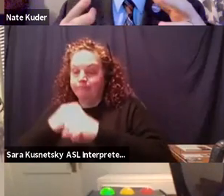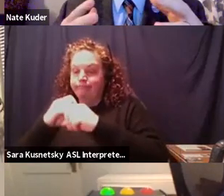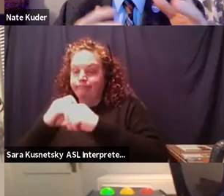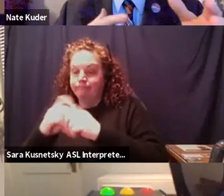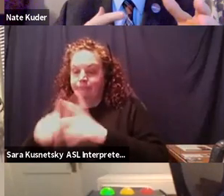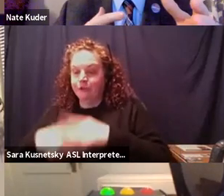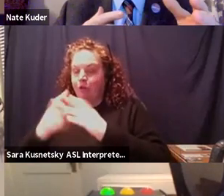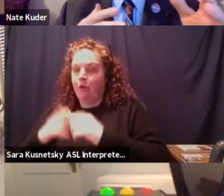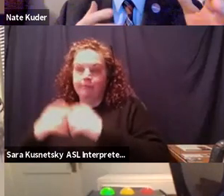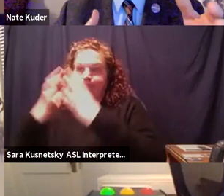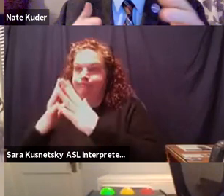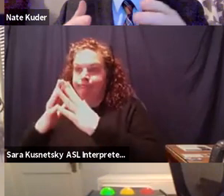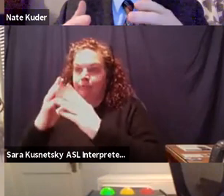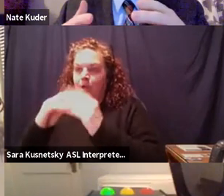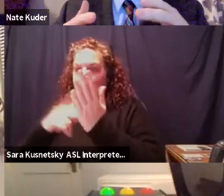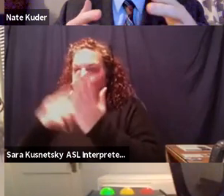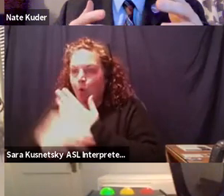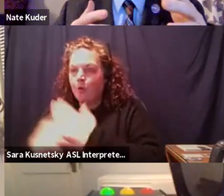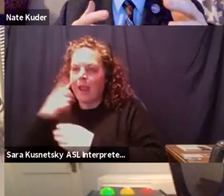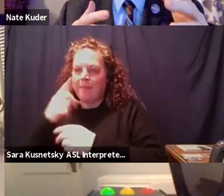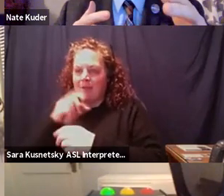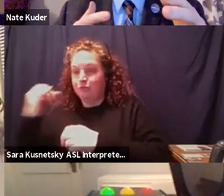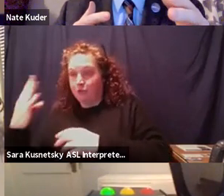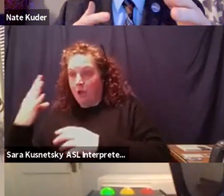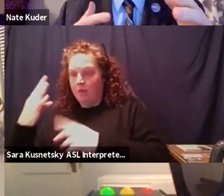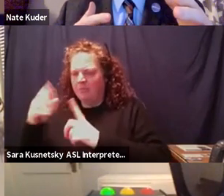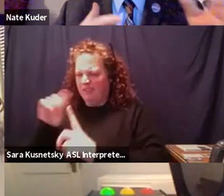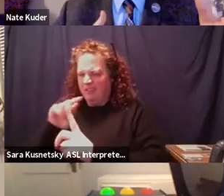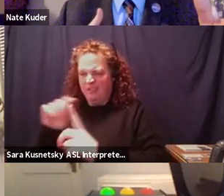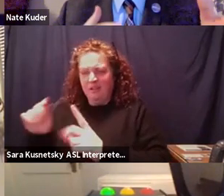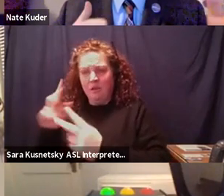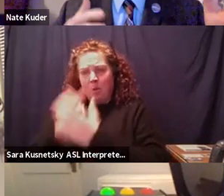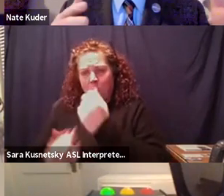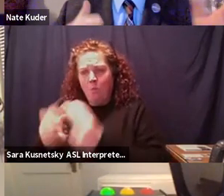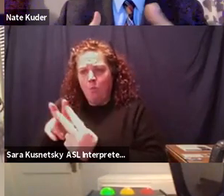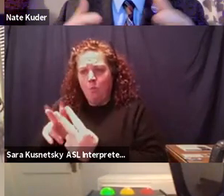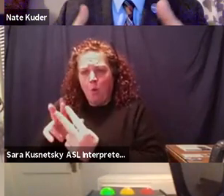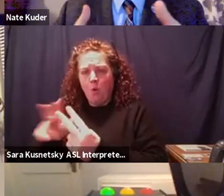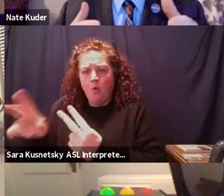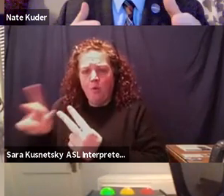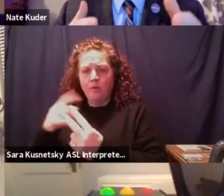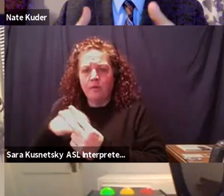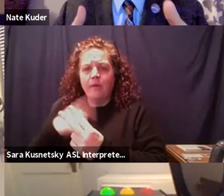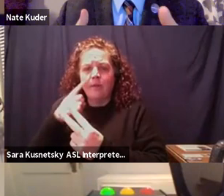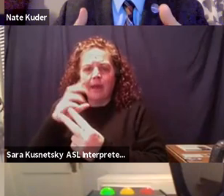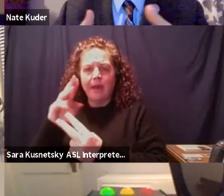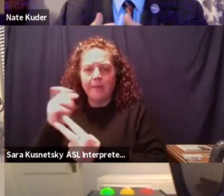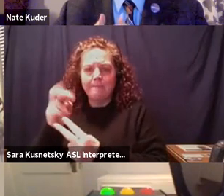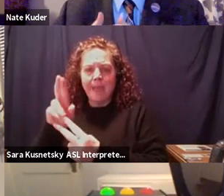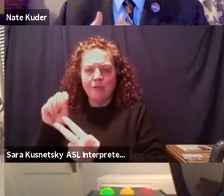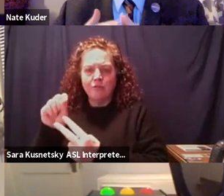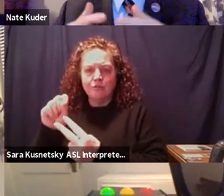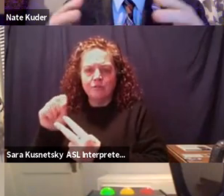An example of that could be positions that we're adding to the Mather as it launches its dual language Vietnamese